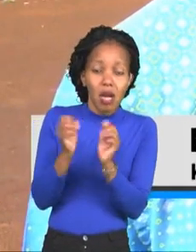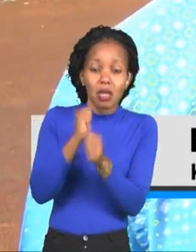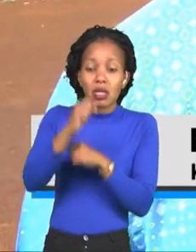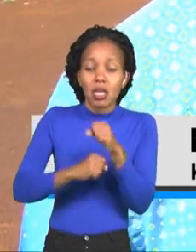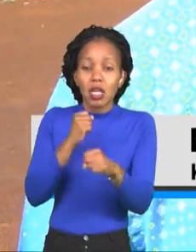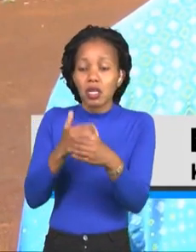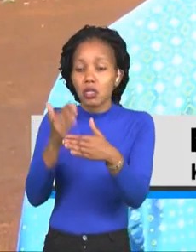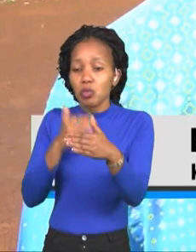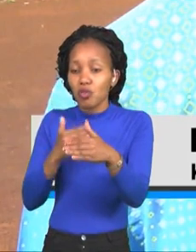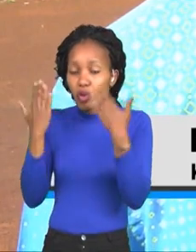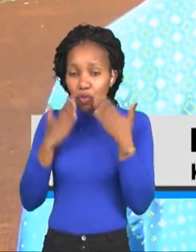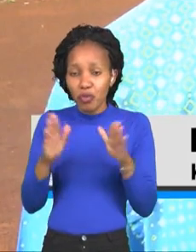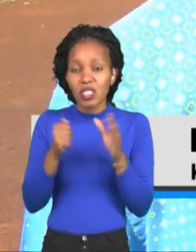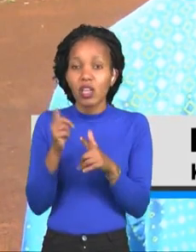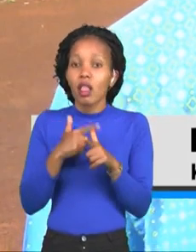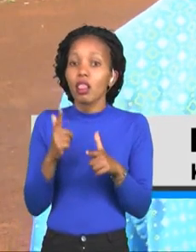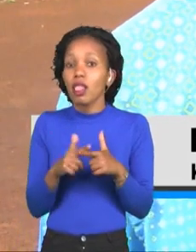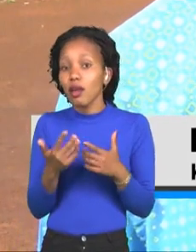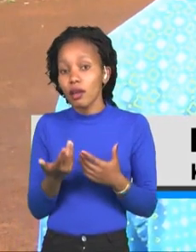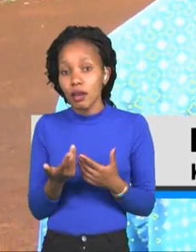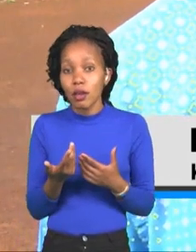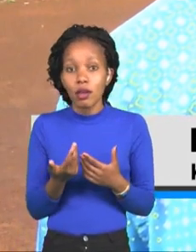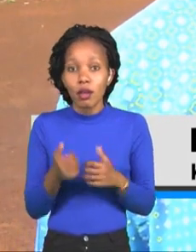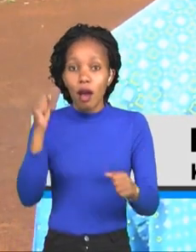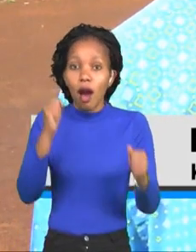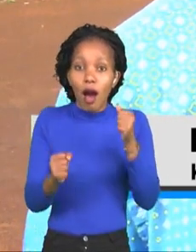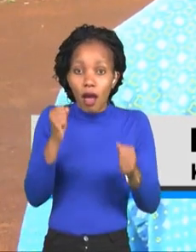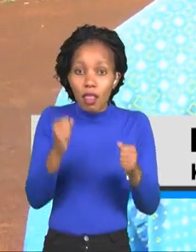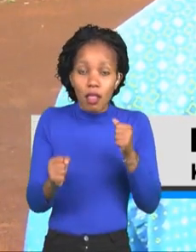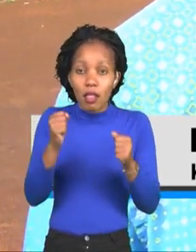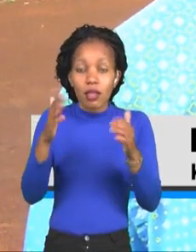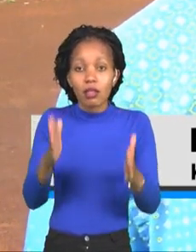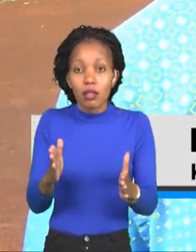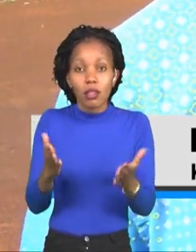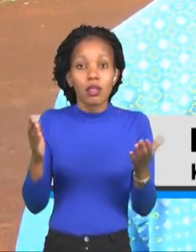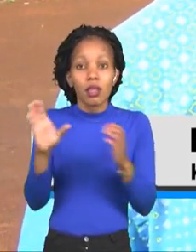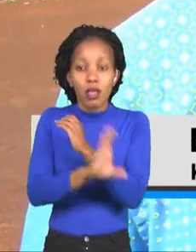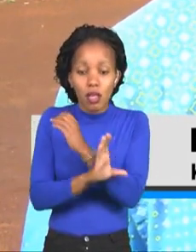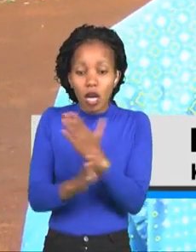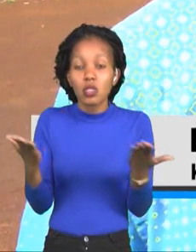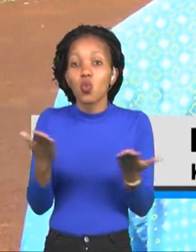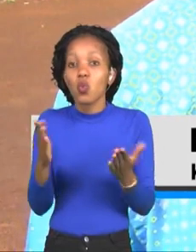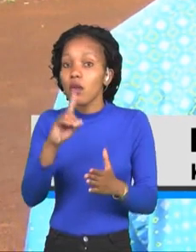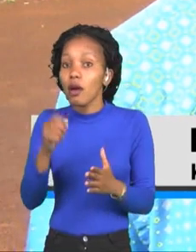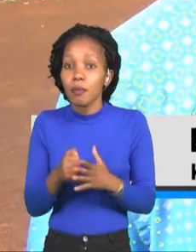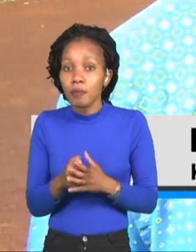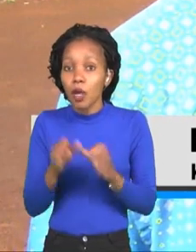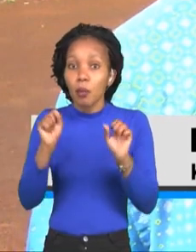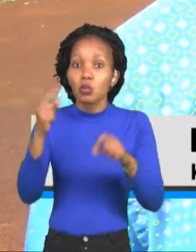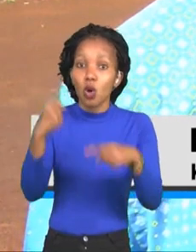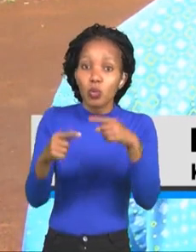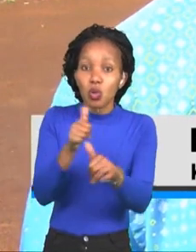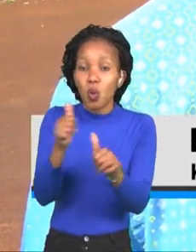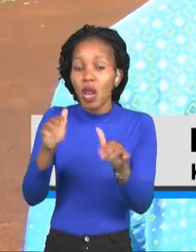it's completed, then where will be the athletes in this country? Where are we? Are we be able to compete well